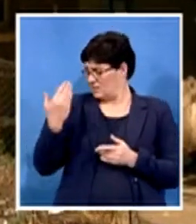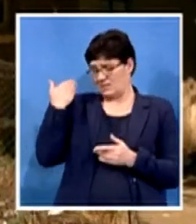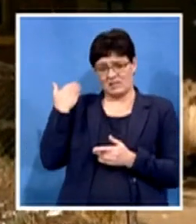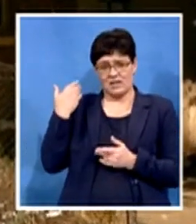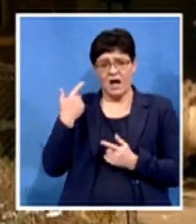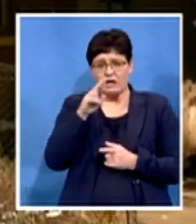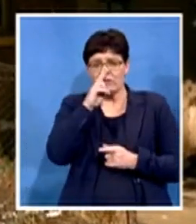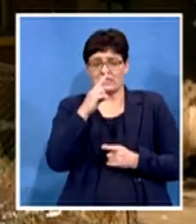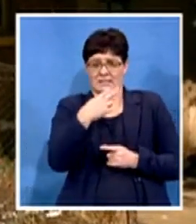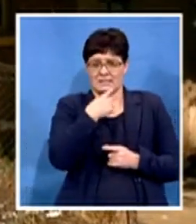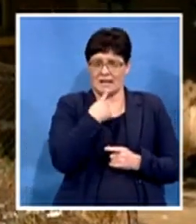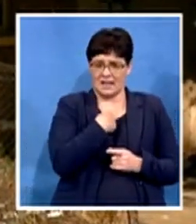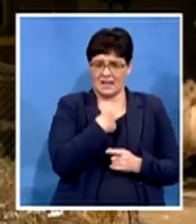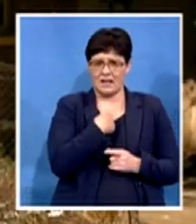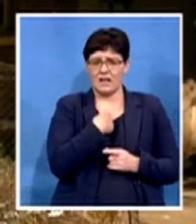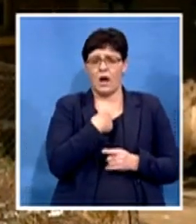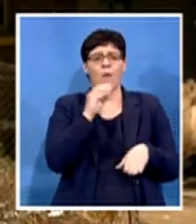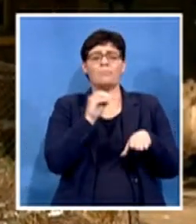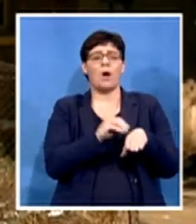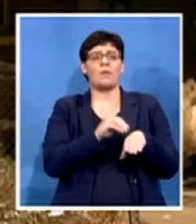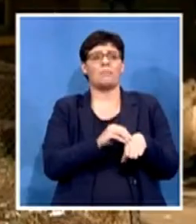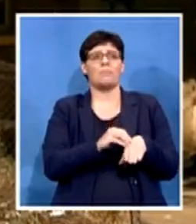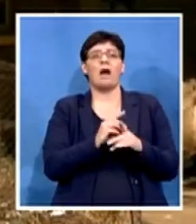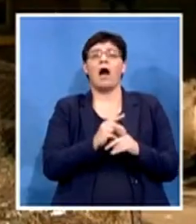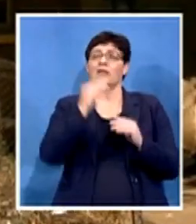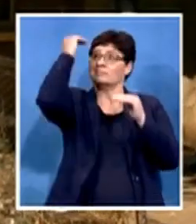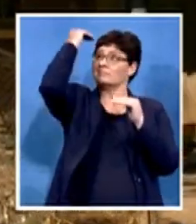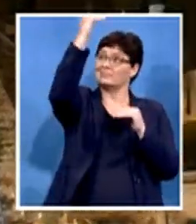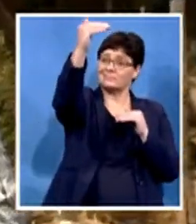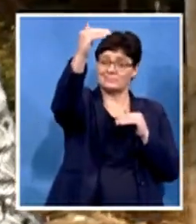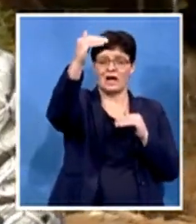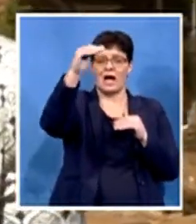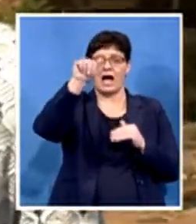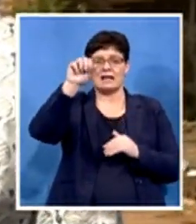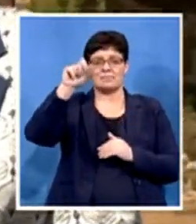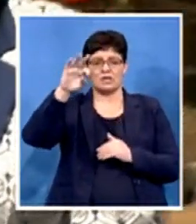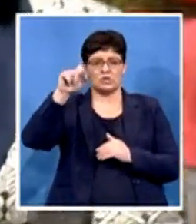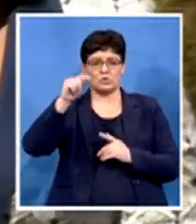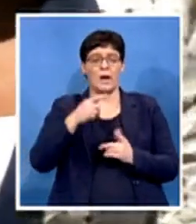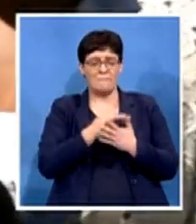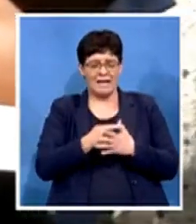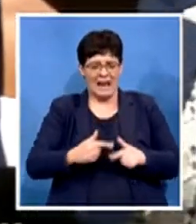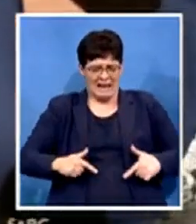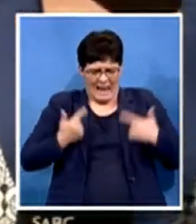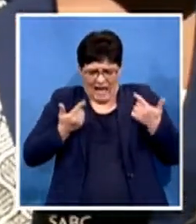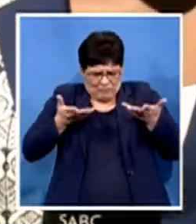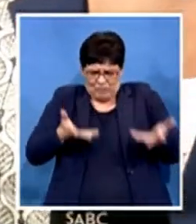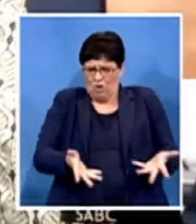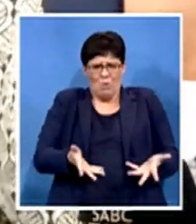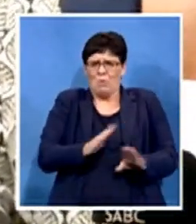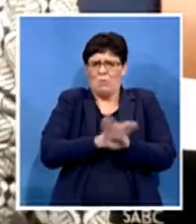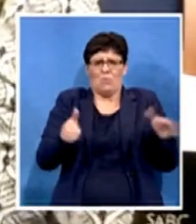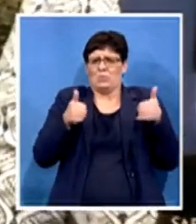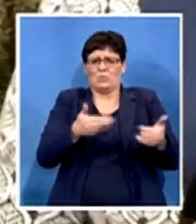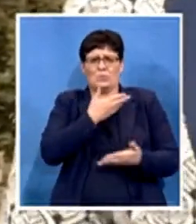not just about the asbestos roofs, but the conditions, the living conditions are not good at all. But we are here, of course,